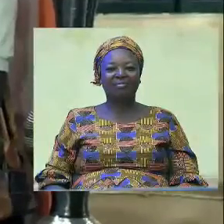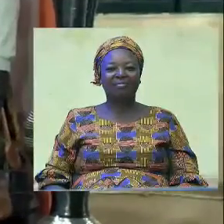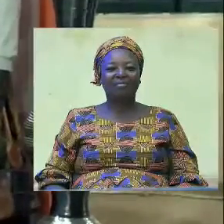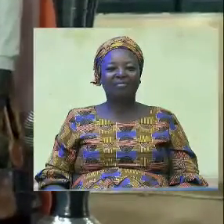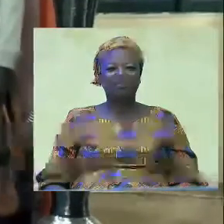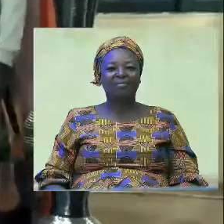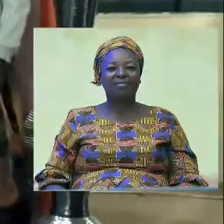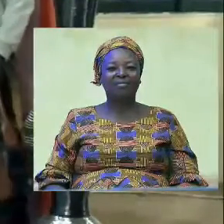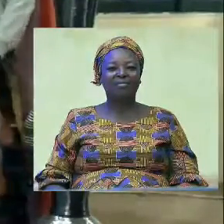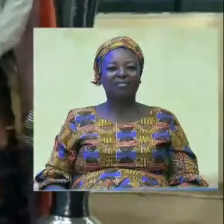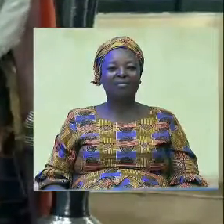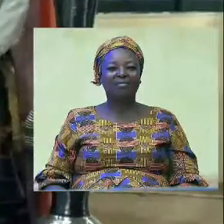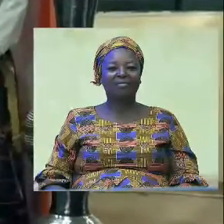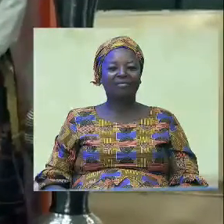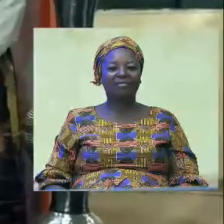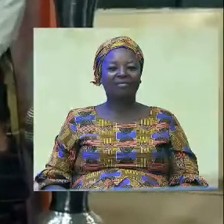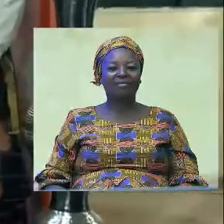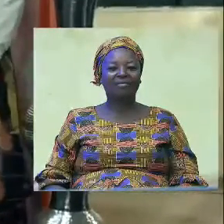Hallelujah.